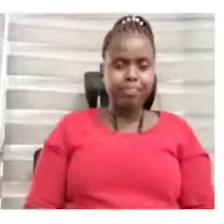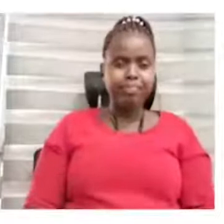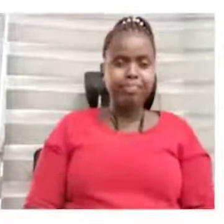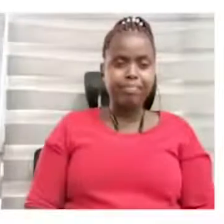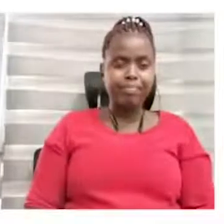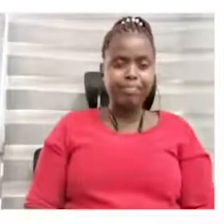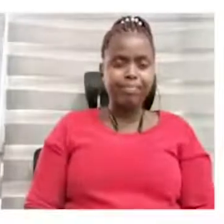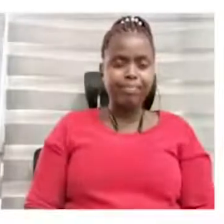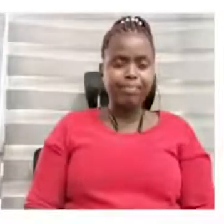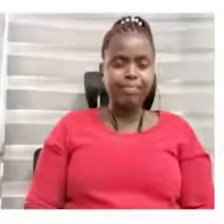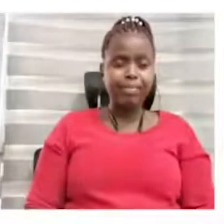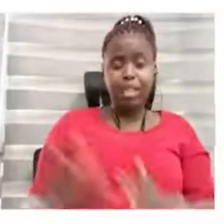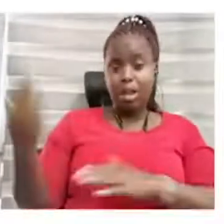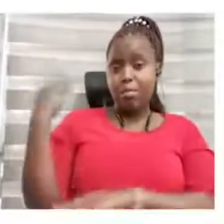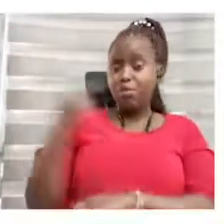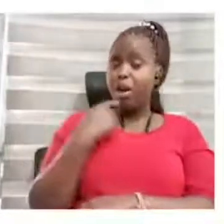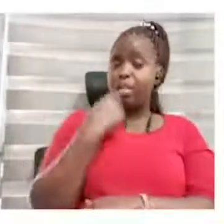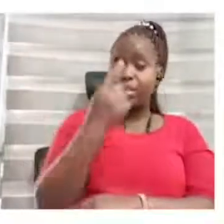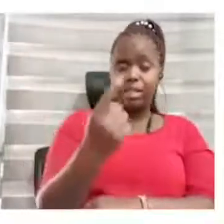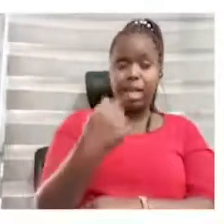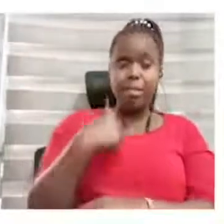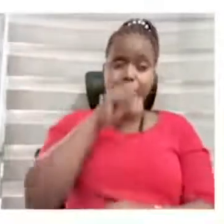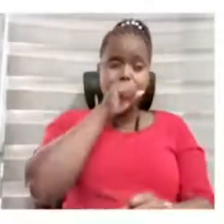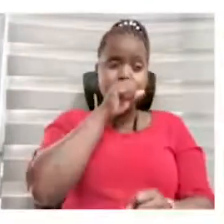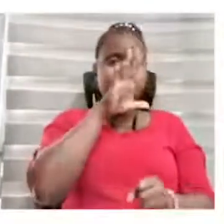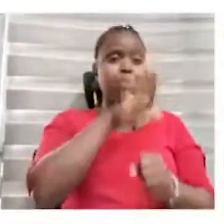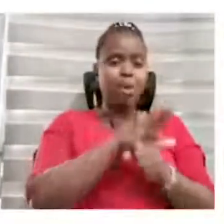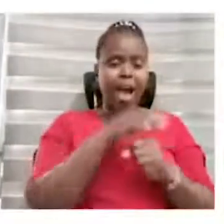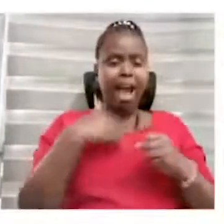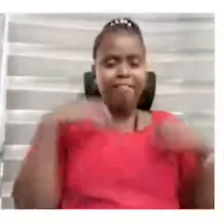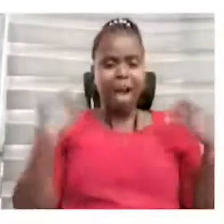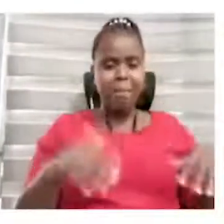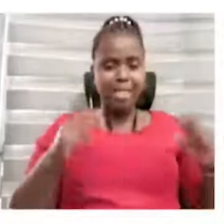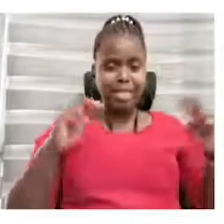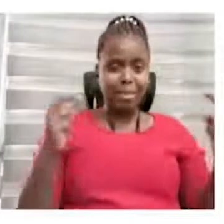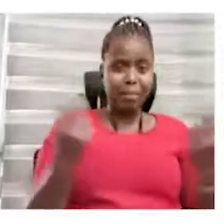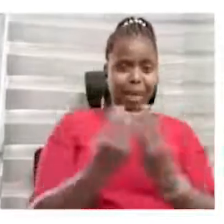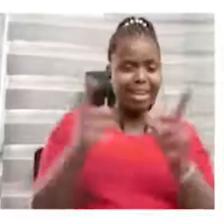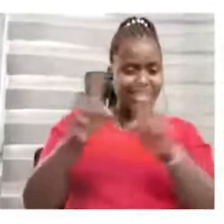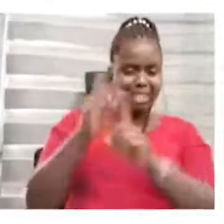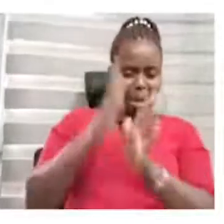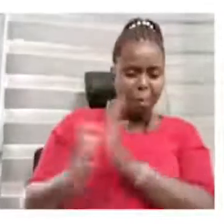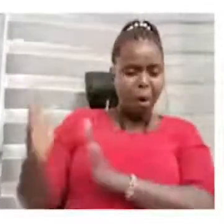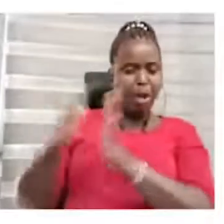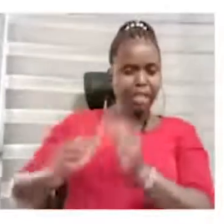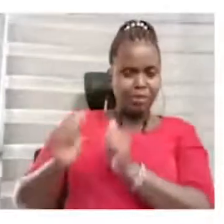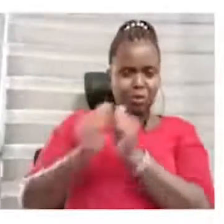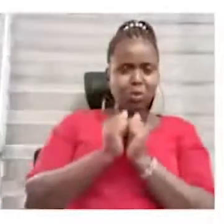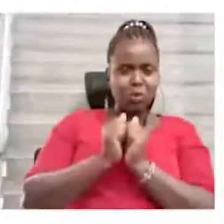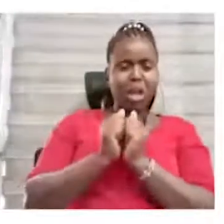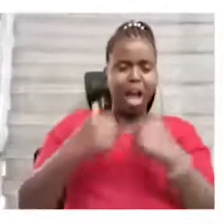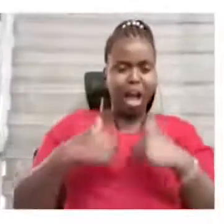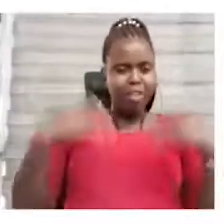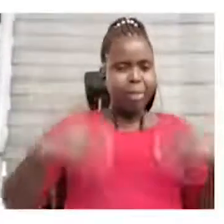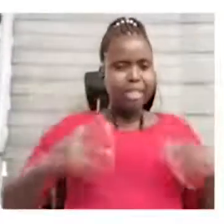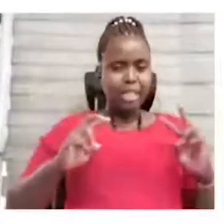As I told you, I promised an amazing panel, and I think the organizers have really brought together an amazing panel. So let's go around